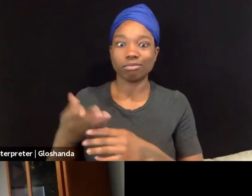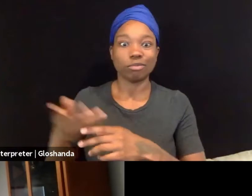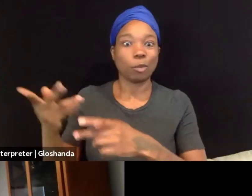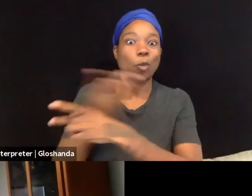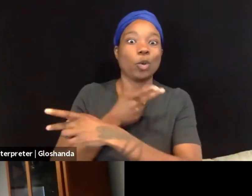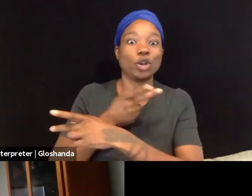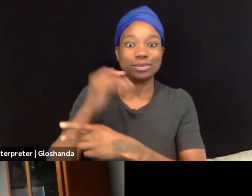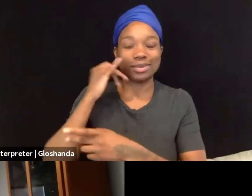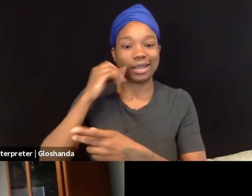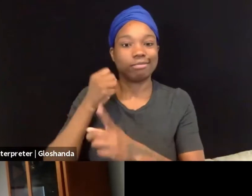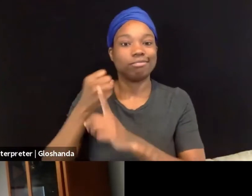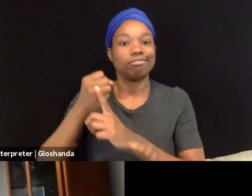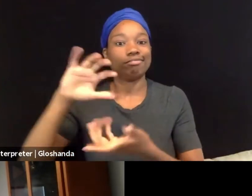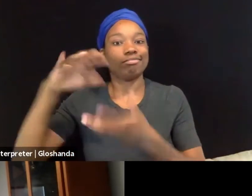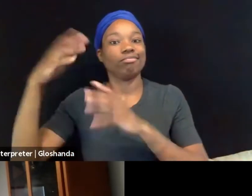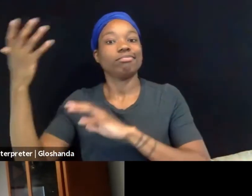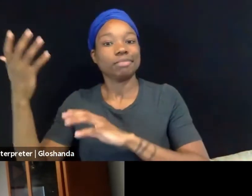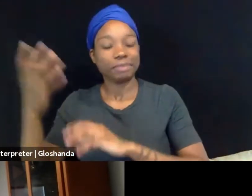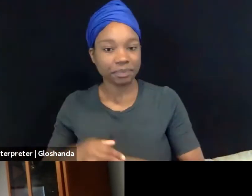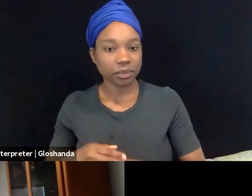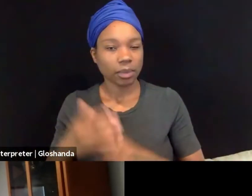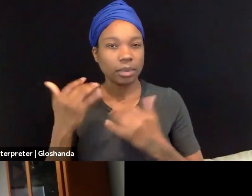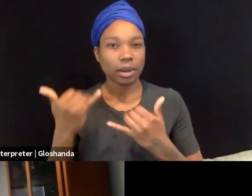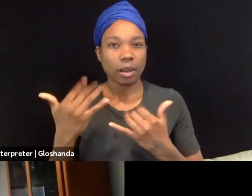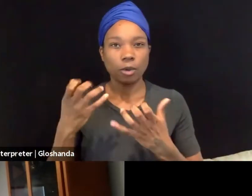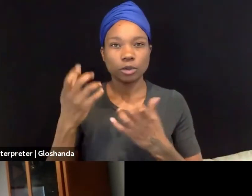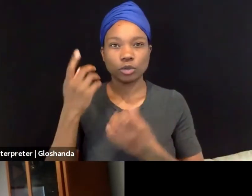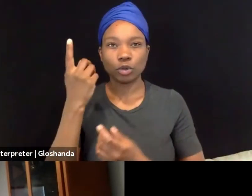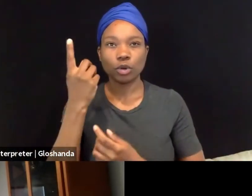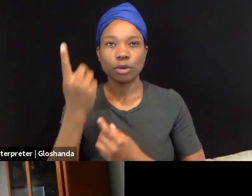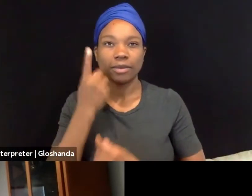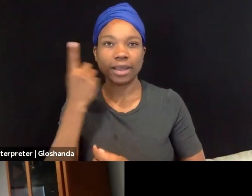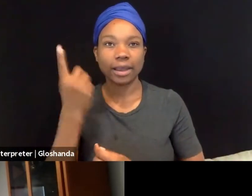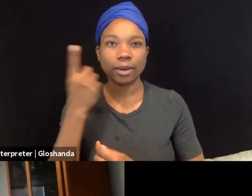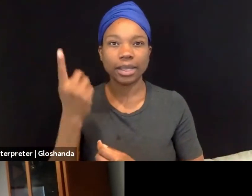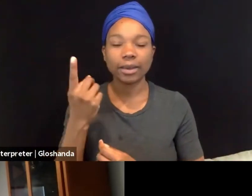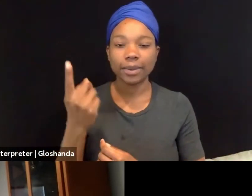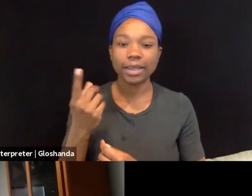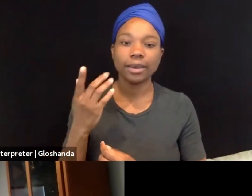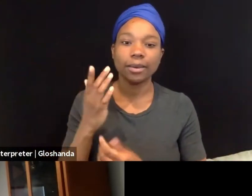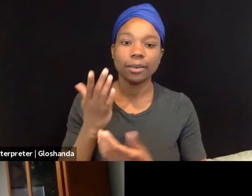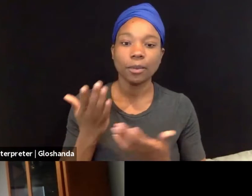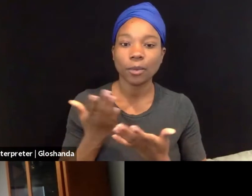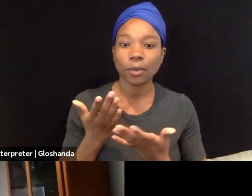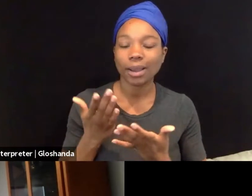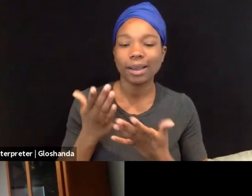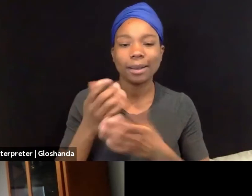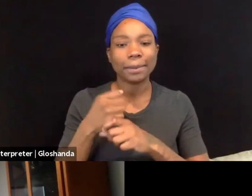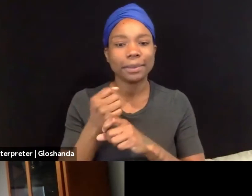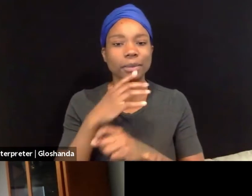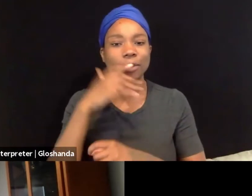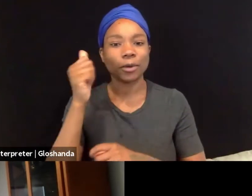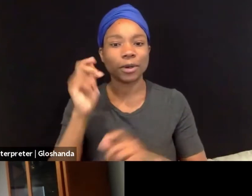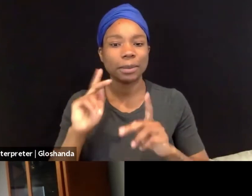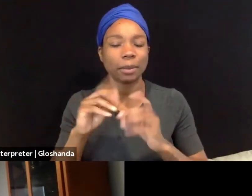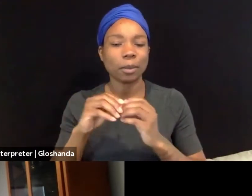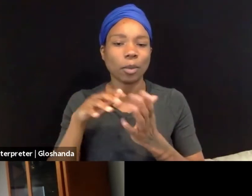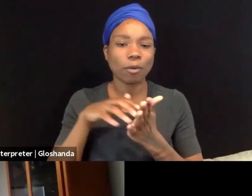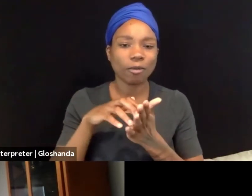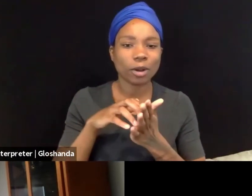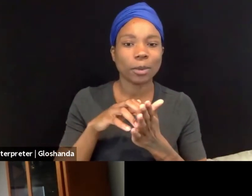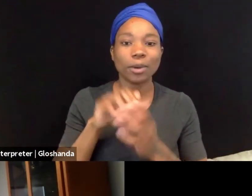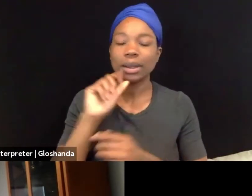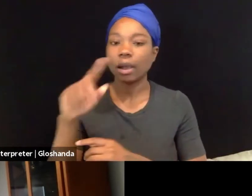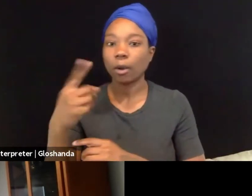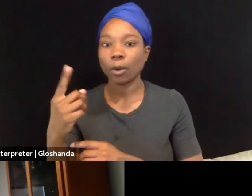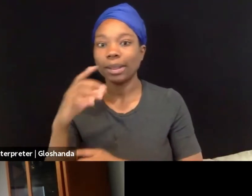and reflect, what is it that makes older people particularly vulnerable, aside from age-related chronic